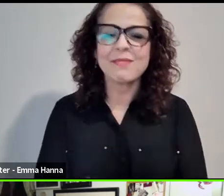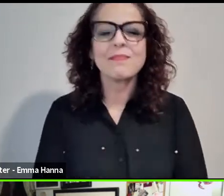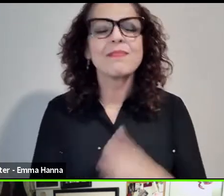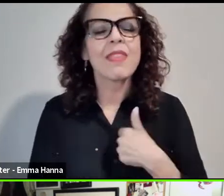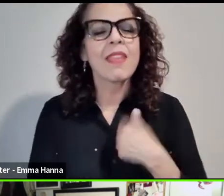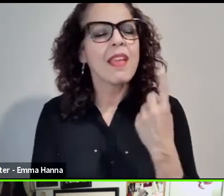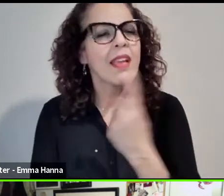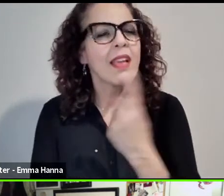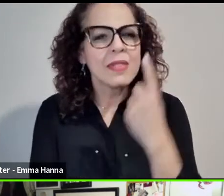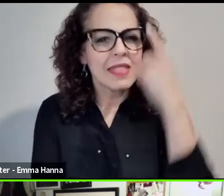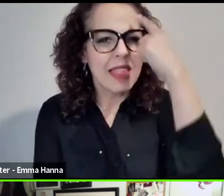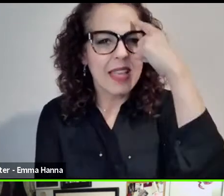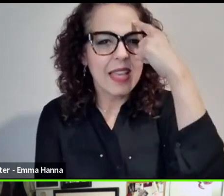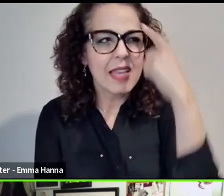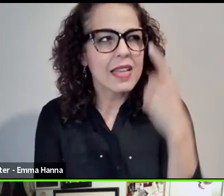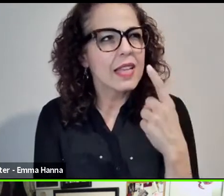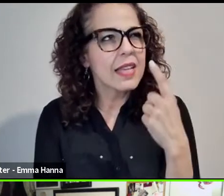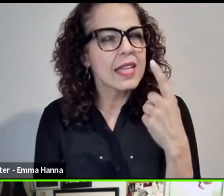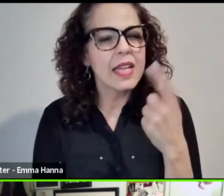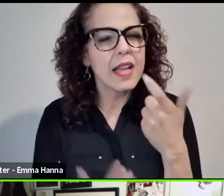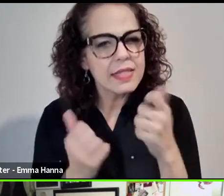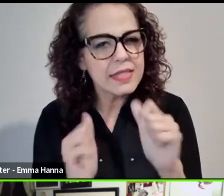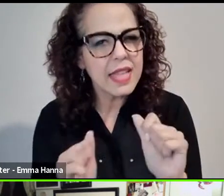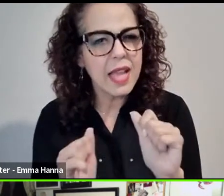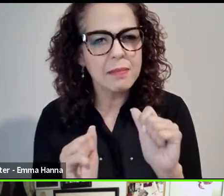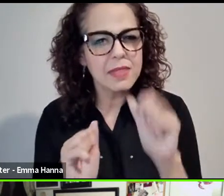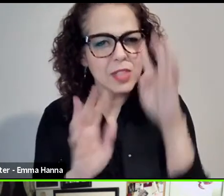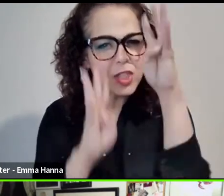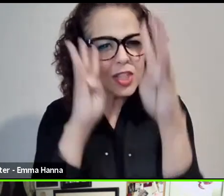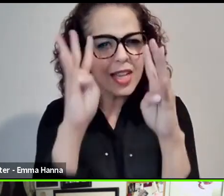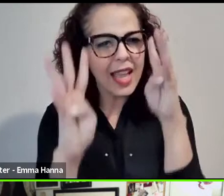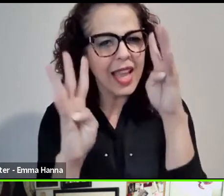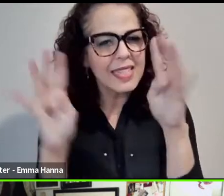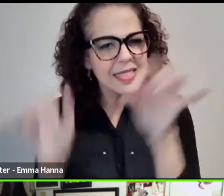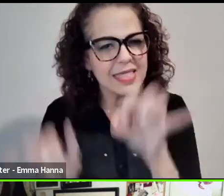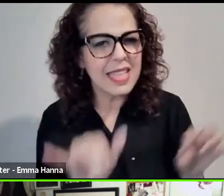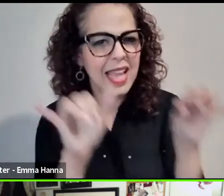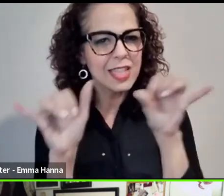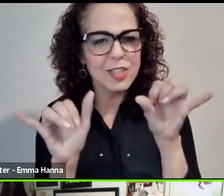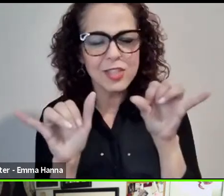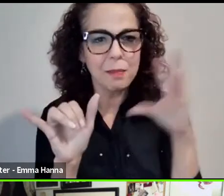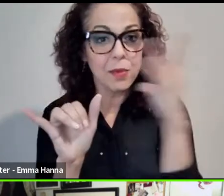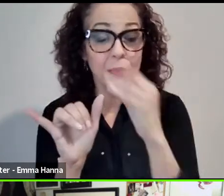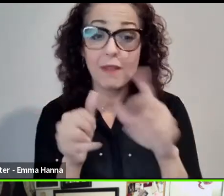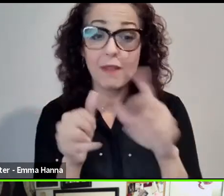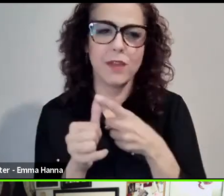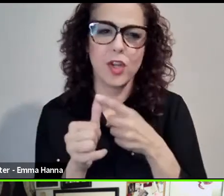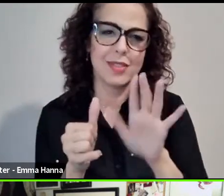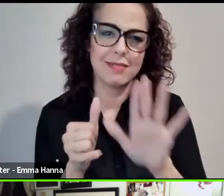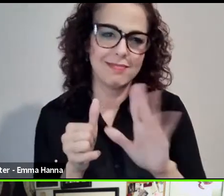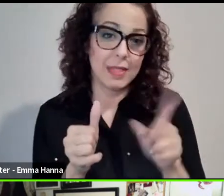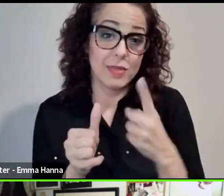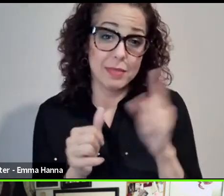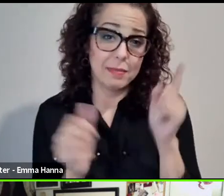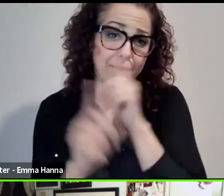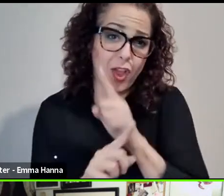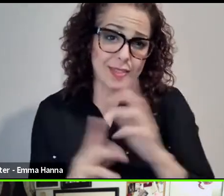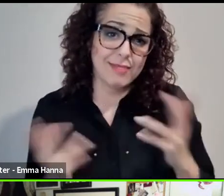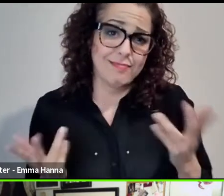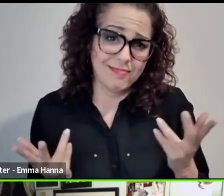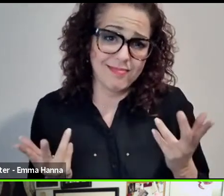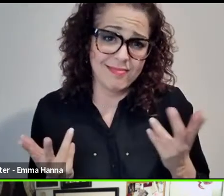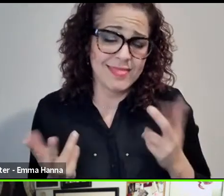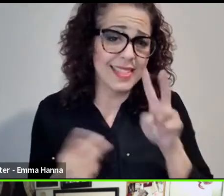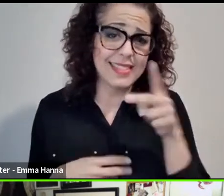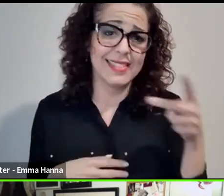that all attempts to create a universal standard of beauty, first off, they'll just be false. And second of all, they're usually tied